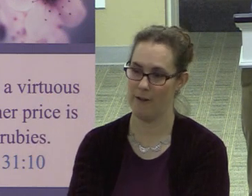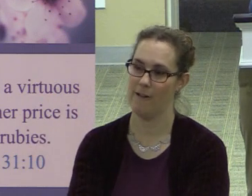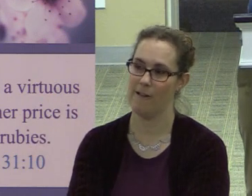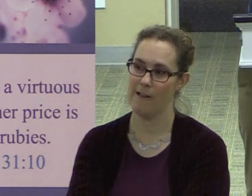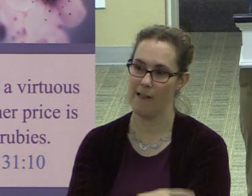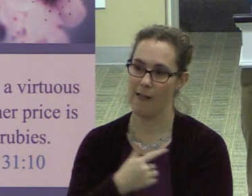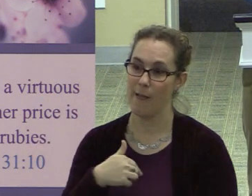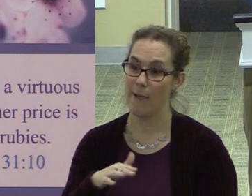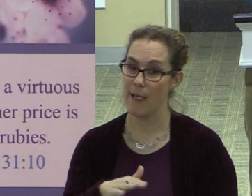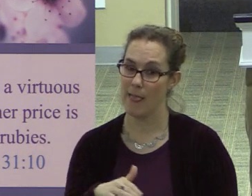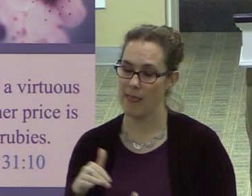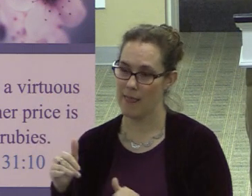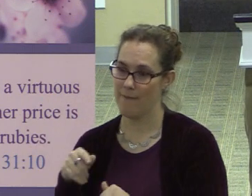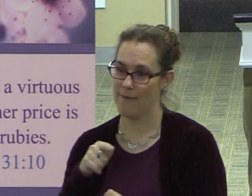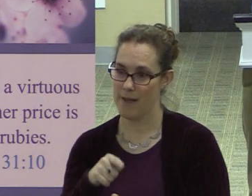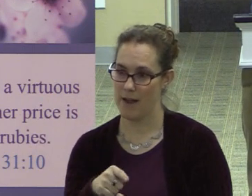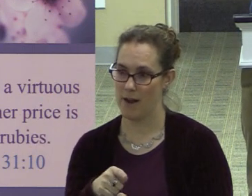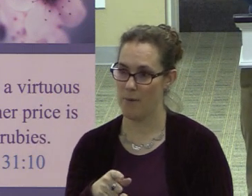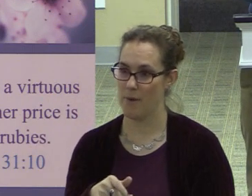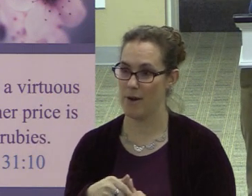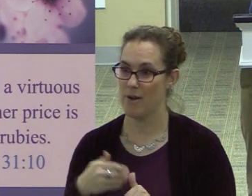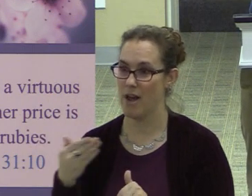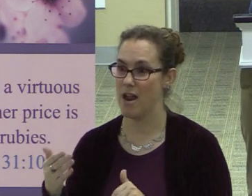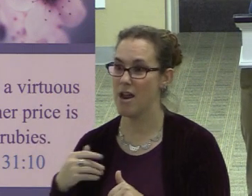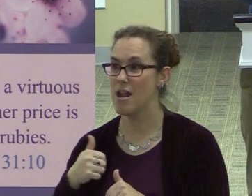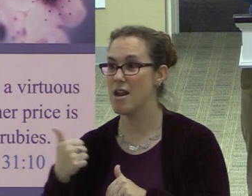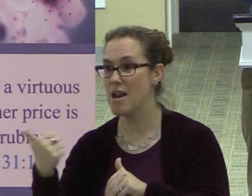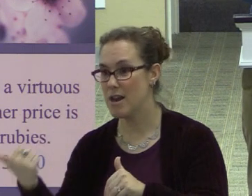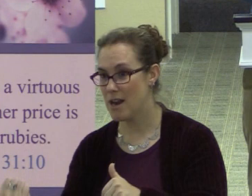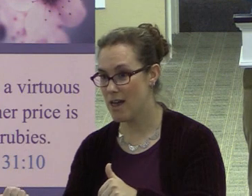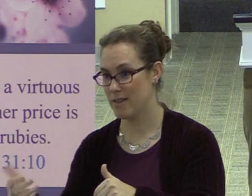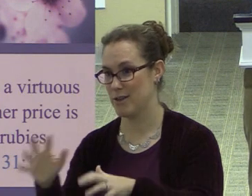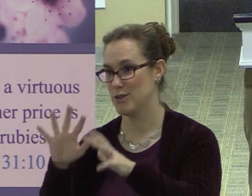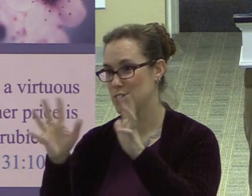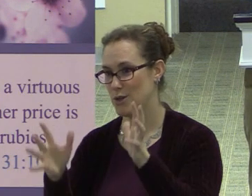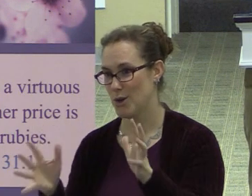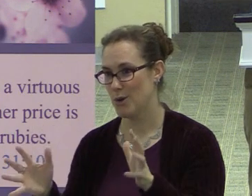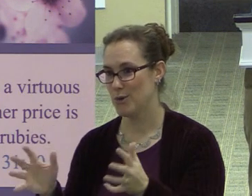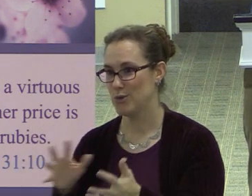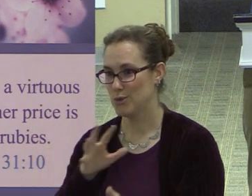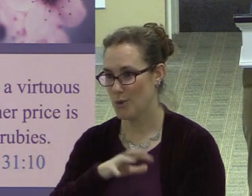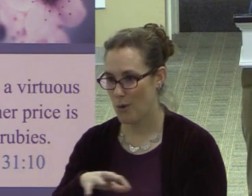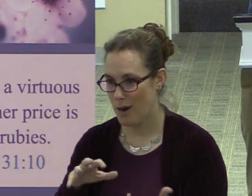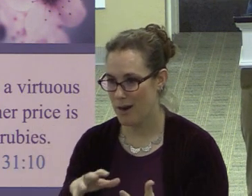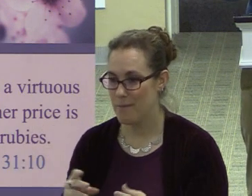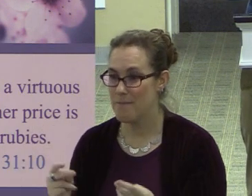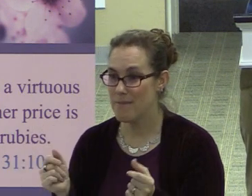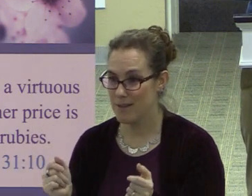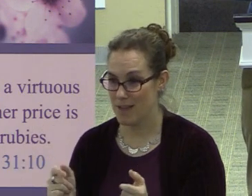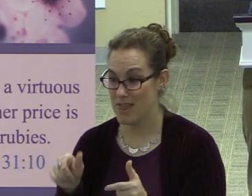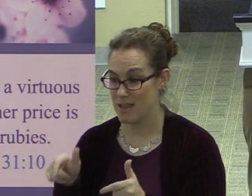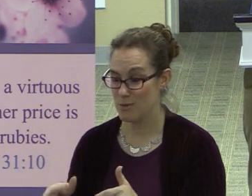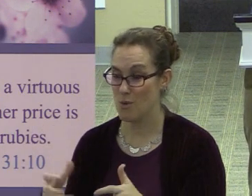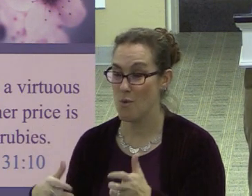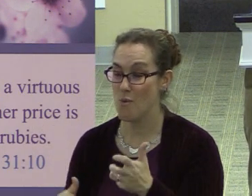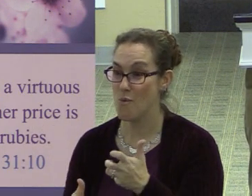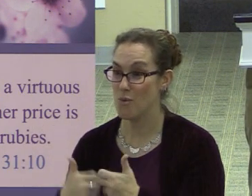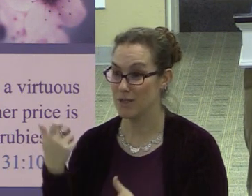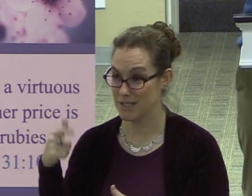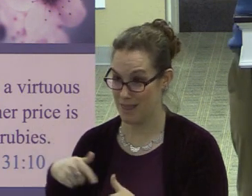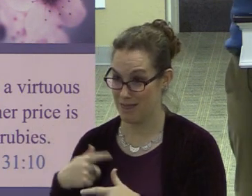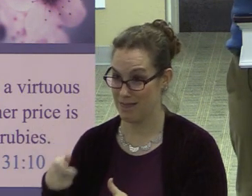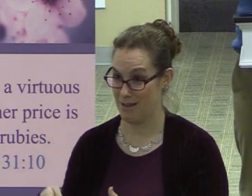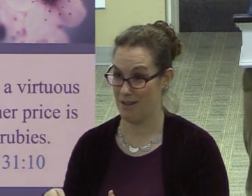We leave there. We hit another snowstorm immediately. It was horrible. This one was much worse than that one. We're going